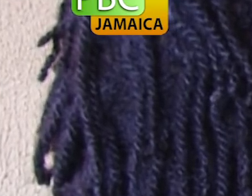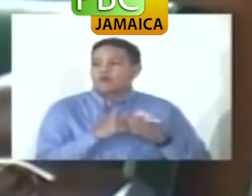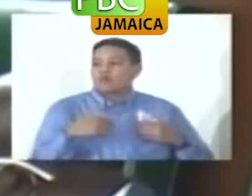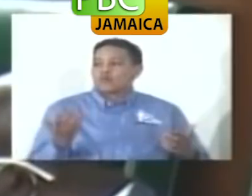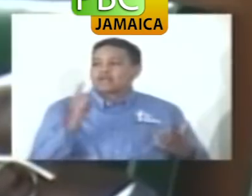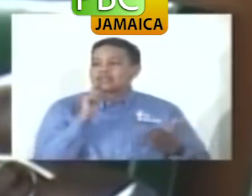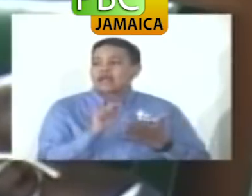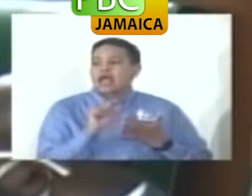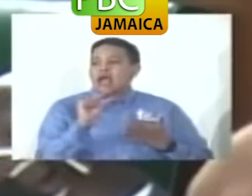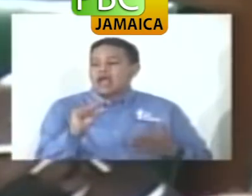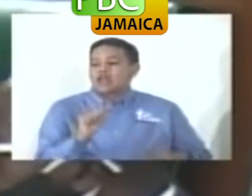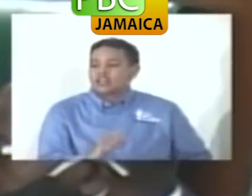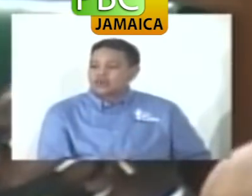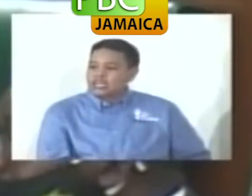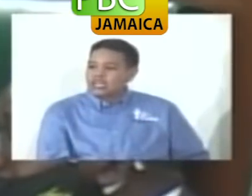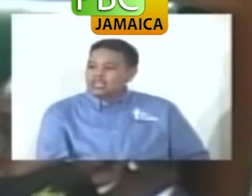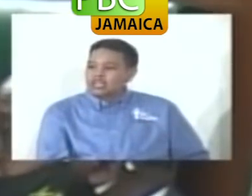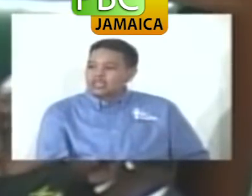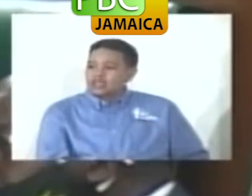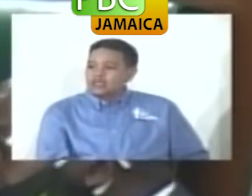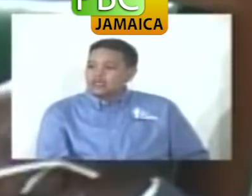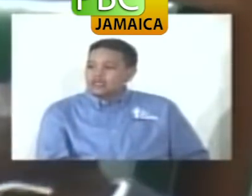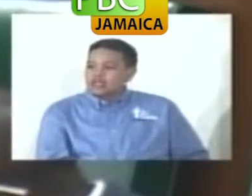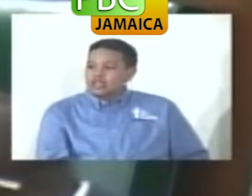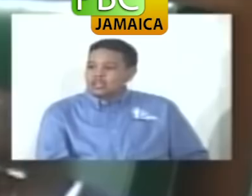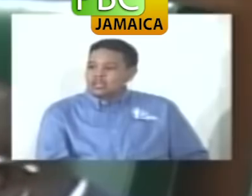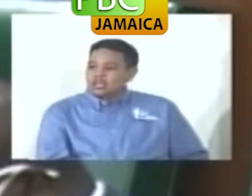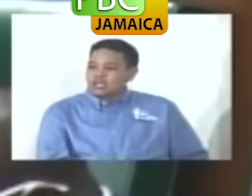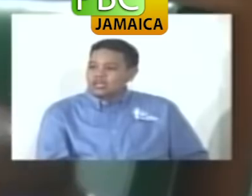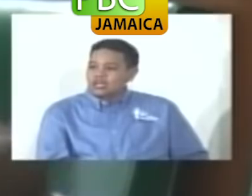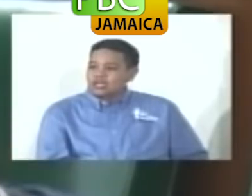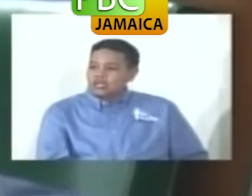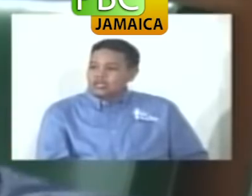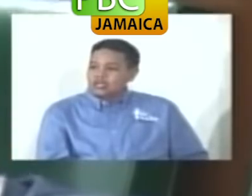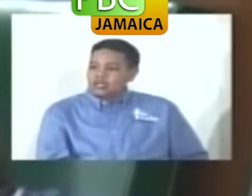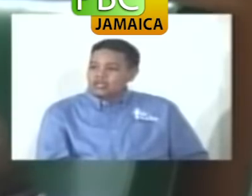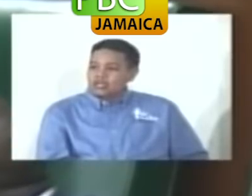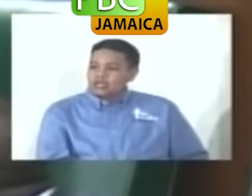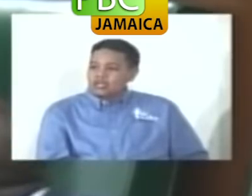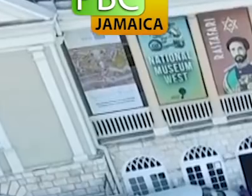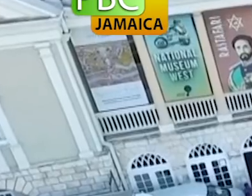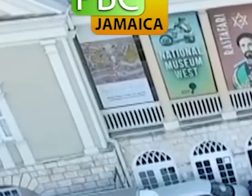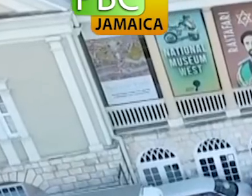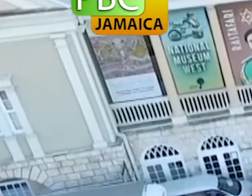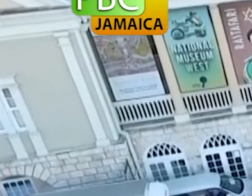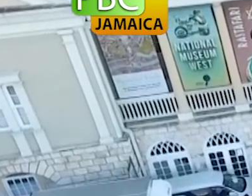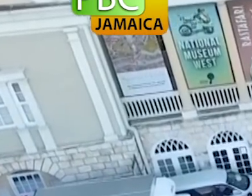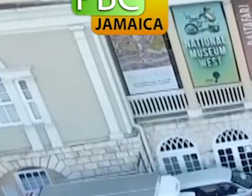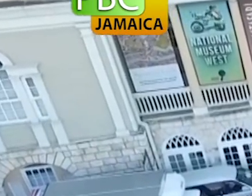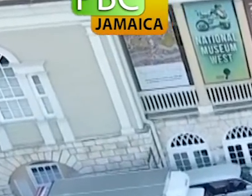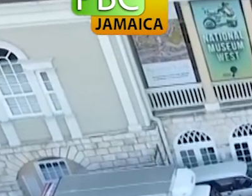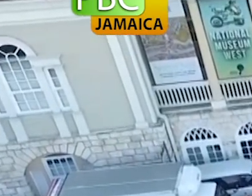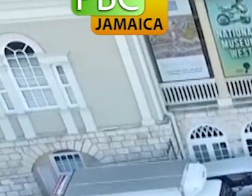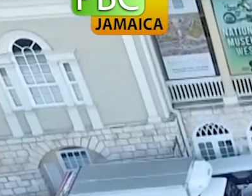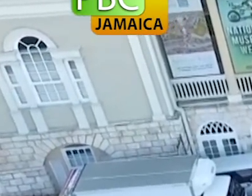data. Minister of Science, Energy and Technology MSET Favour Williams says Jamaicans should expect soon the establishment